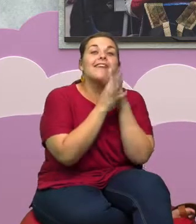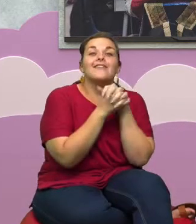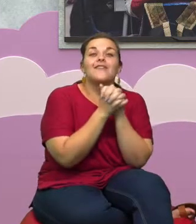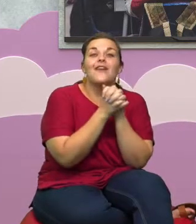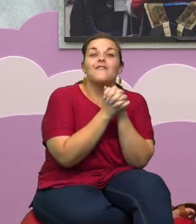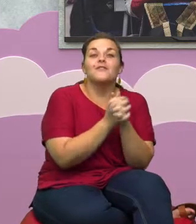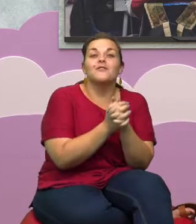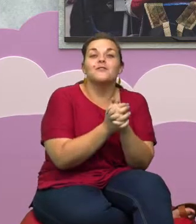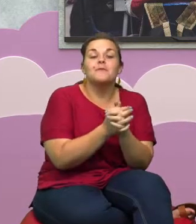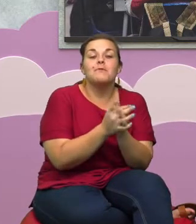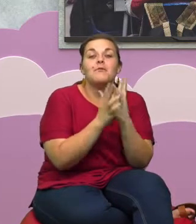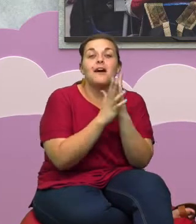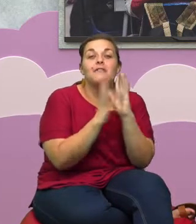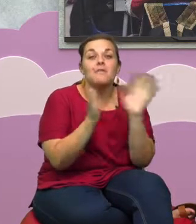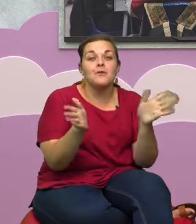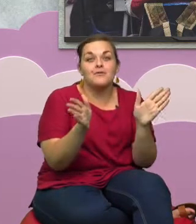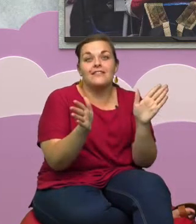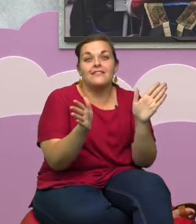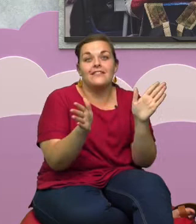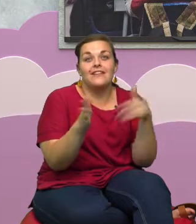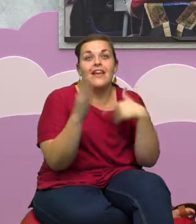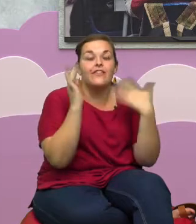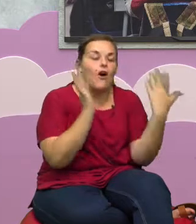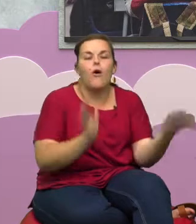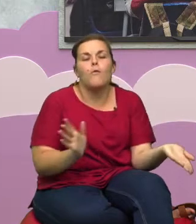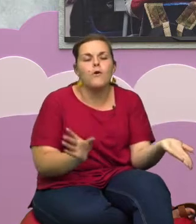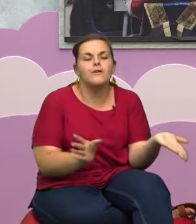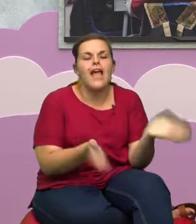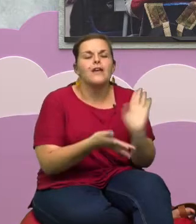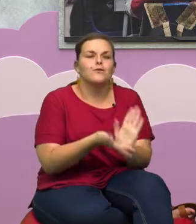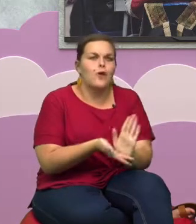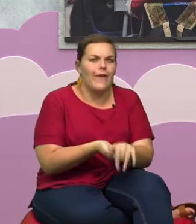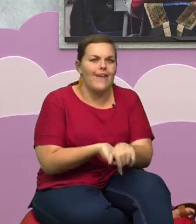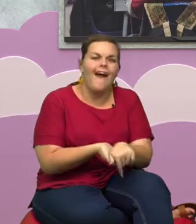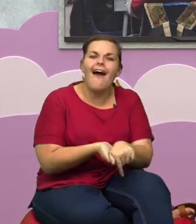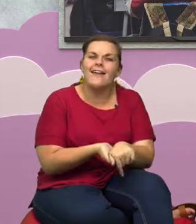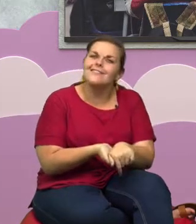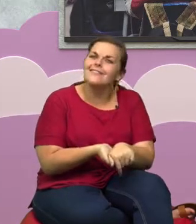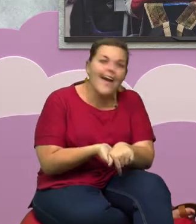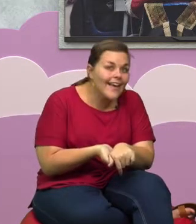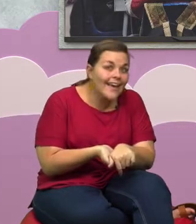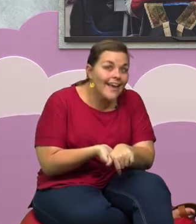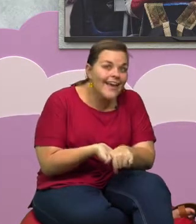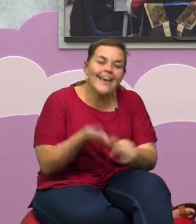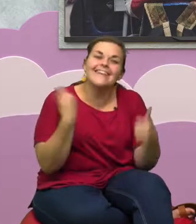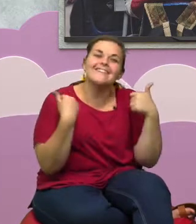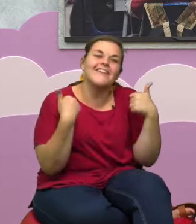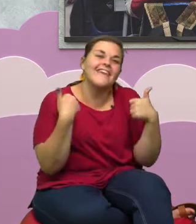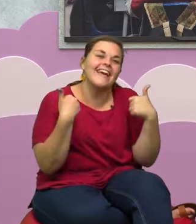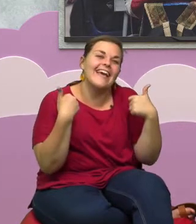But we need to head over to the two people who have the most creativity in the whole world, Zoe and